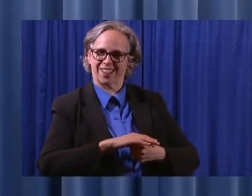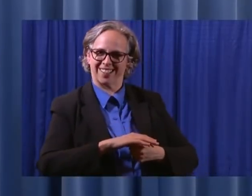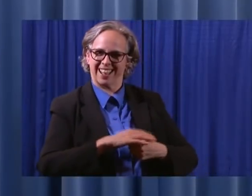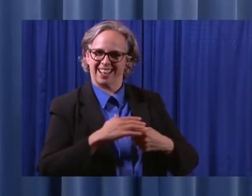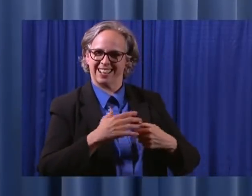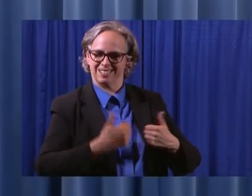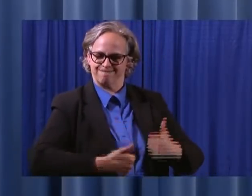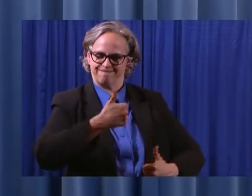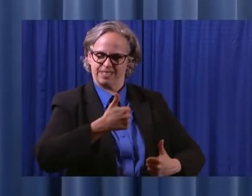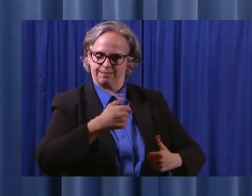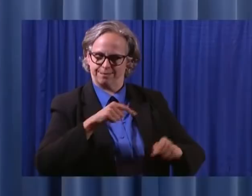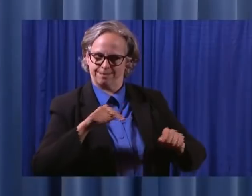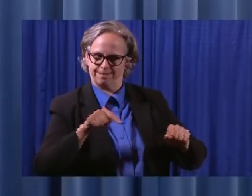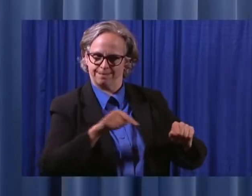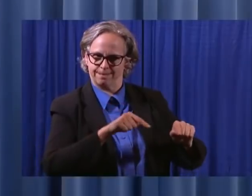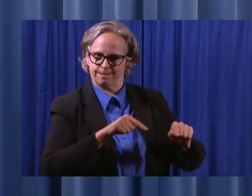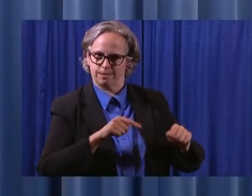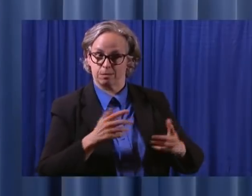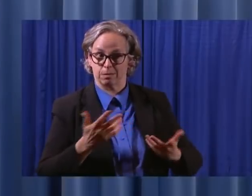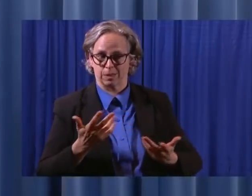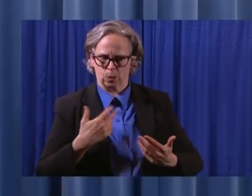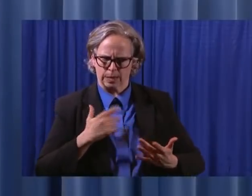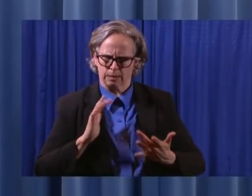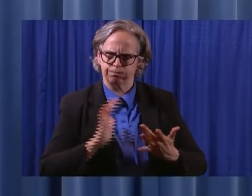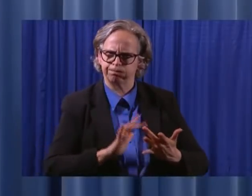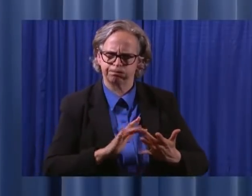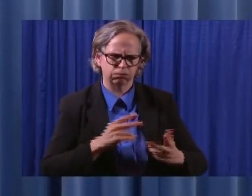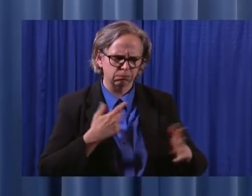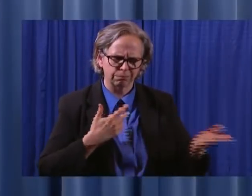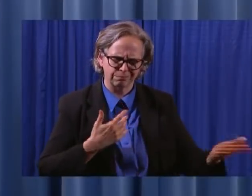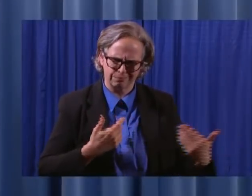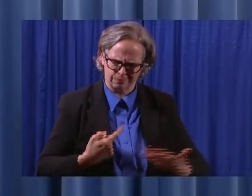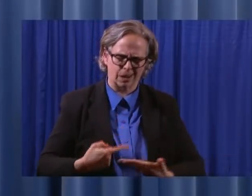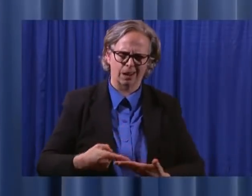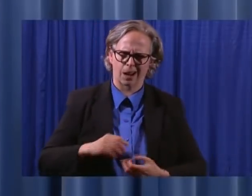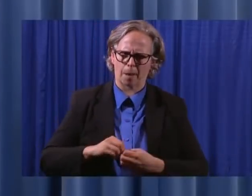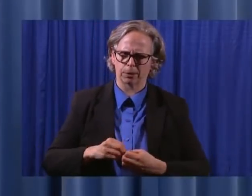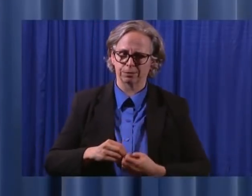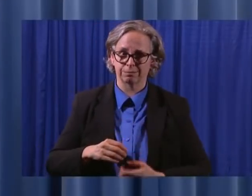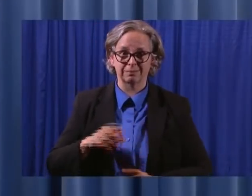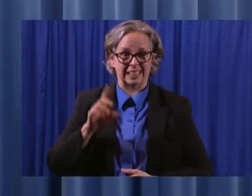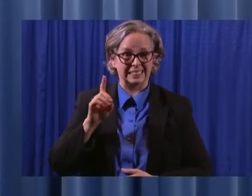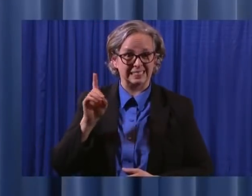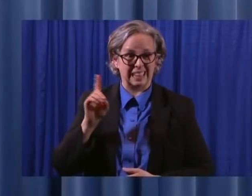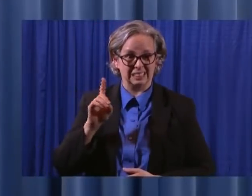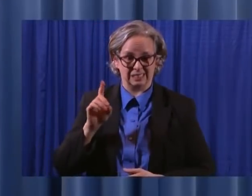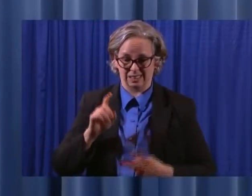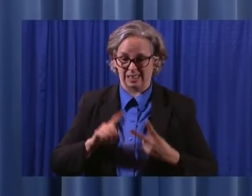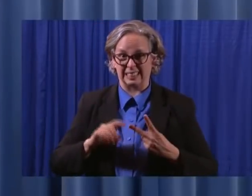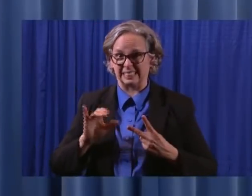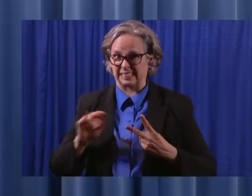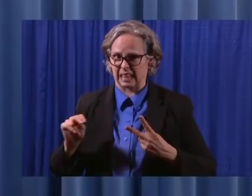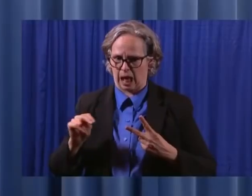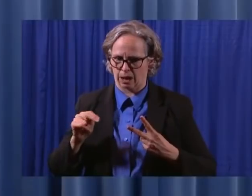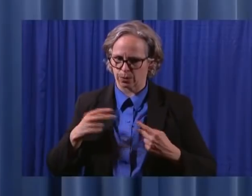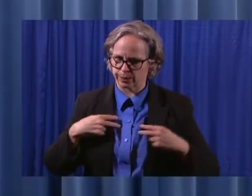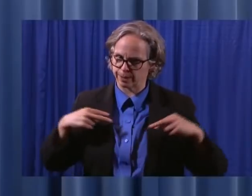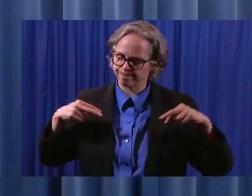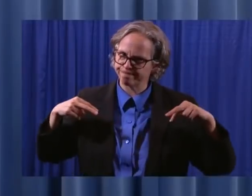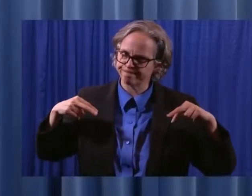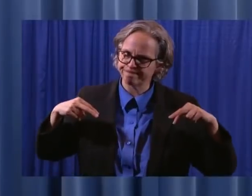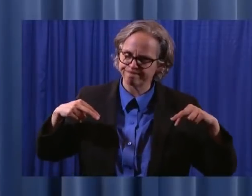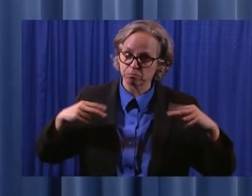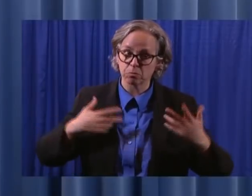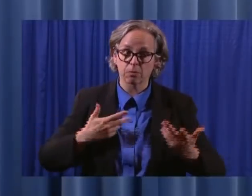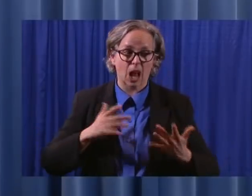things that we can do. So I've worked, just take those two examples, Dayton, Cincinnati. I talked to Mayor Nan Whaley today. I